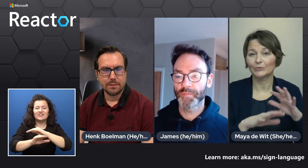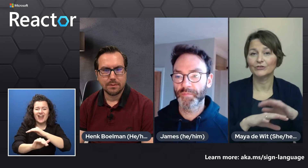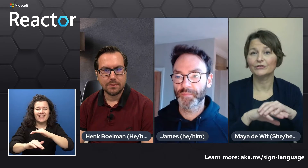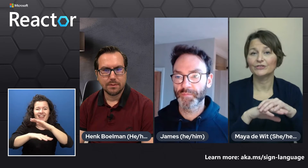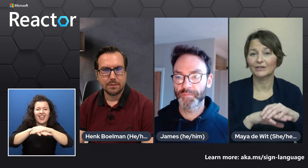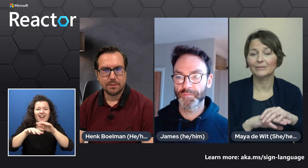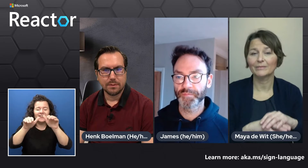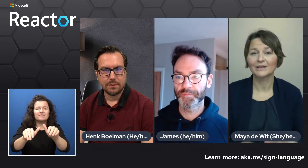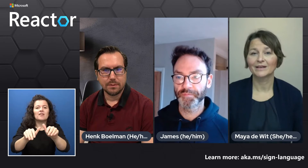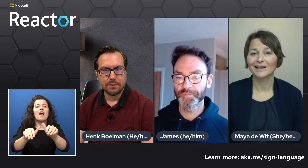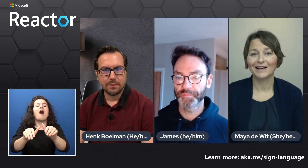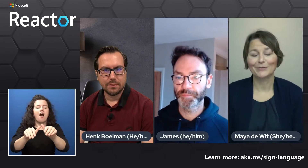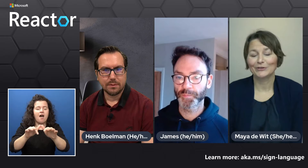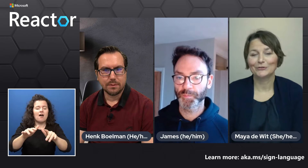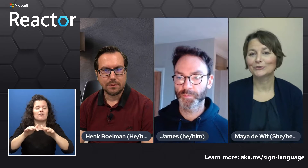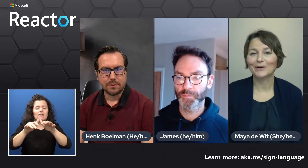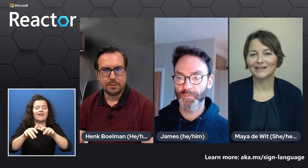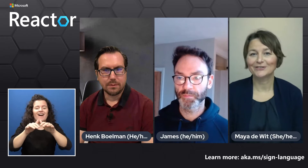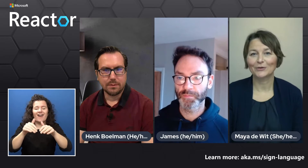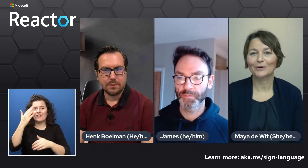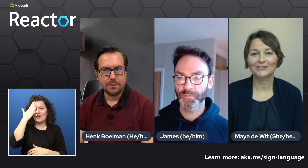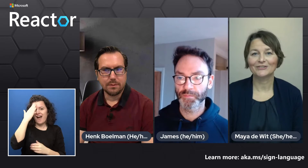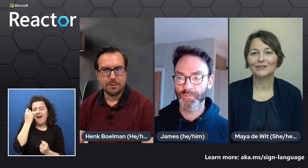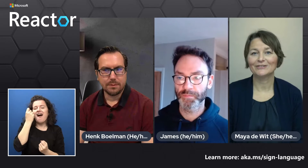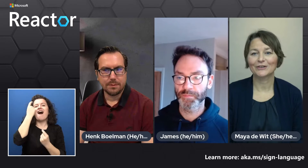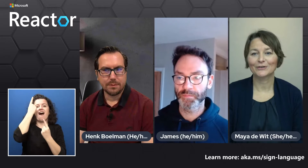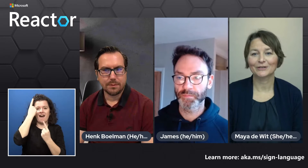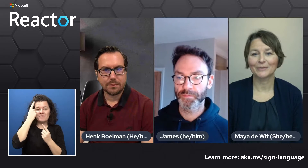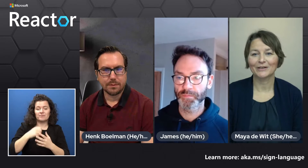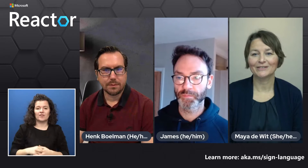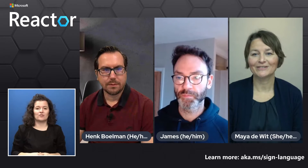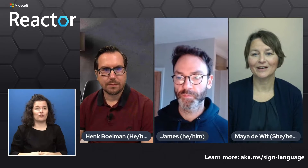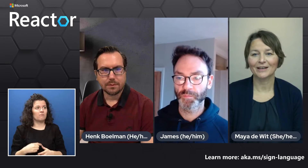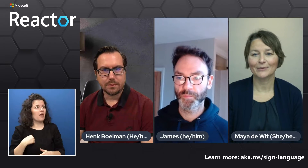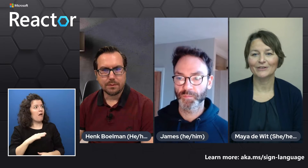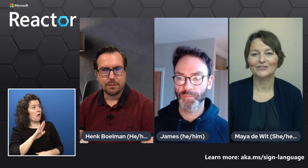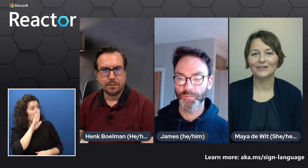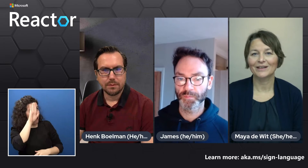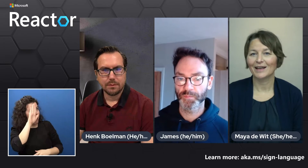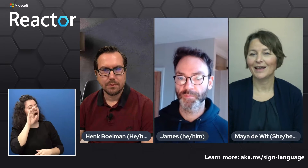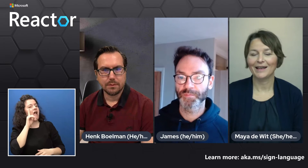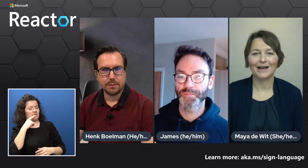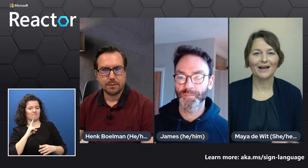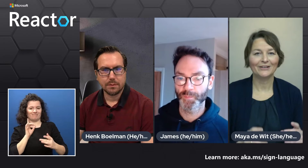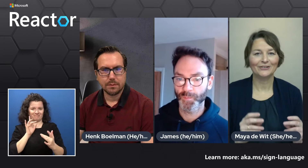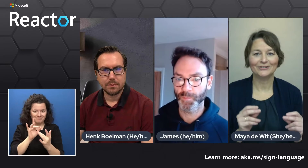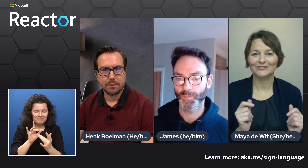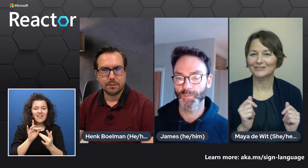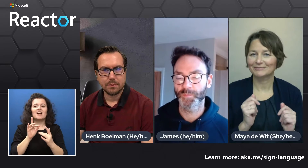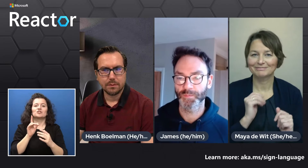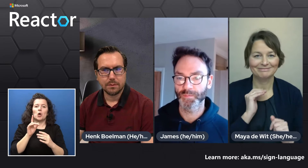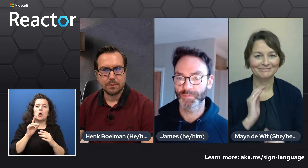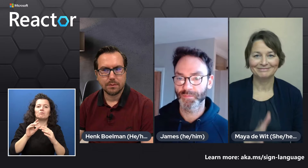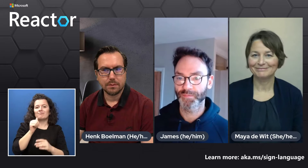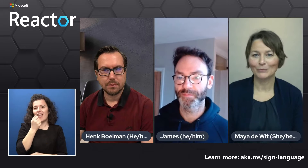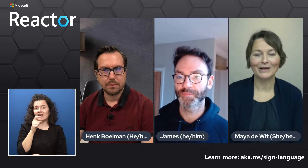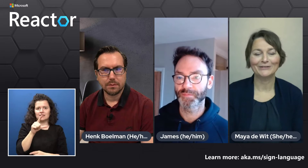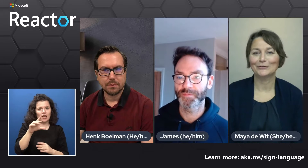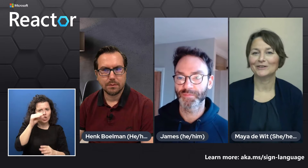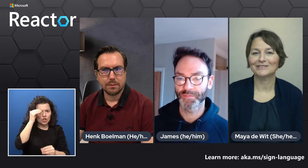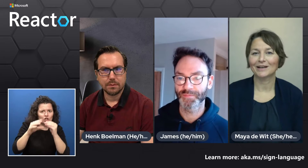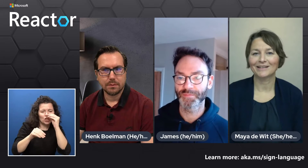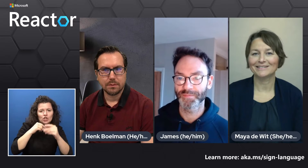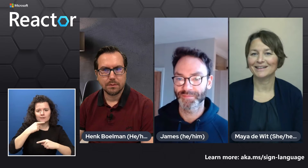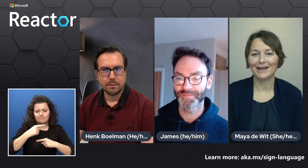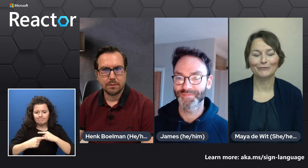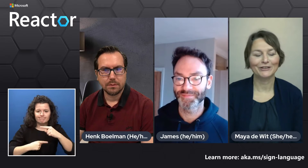you're producing them. And which is great. So I started to learn American Sign Language, and I just went for